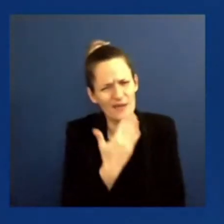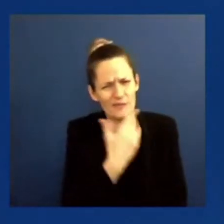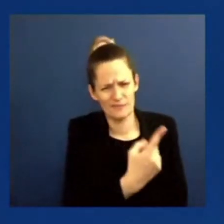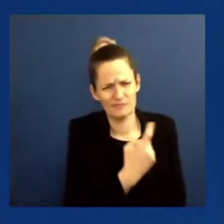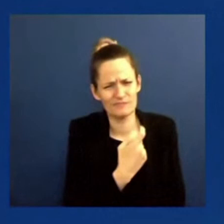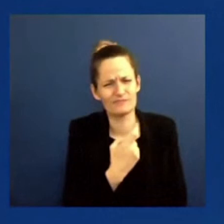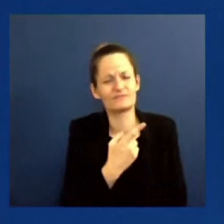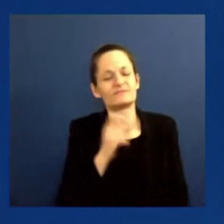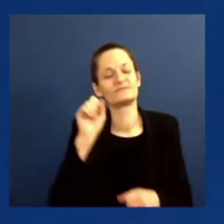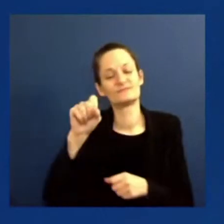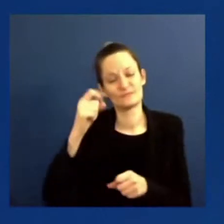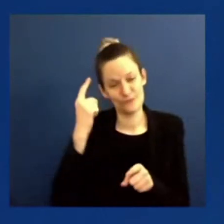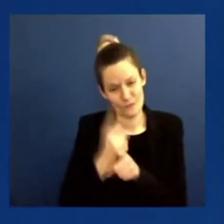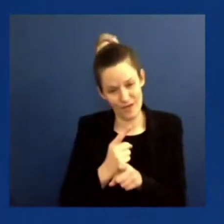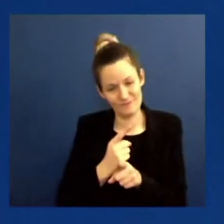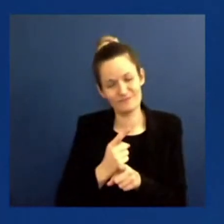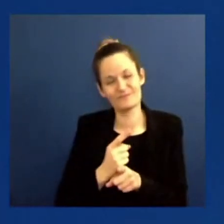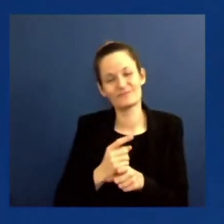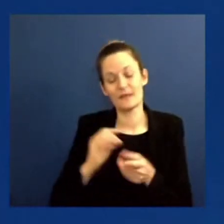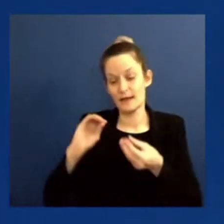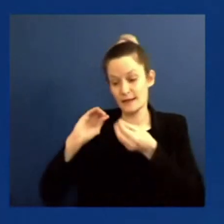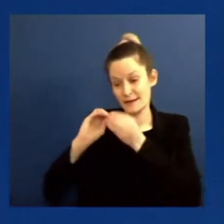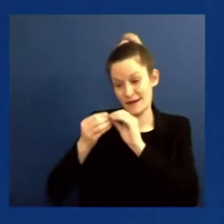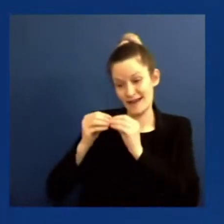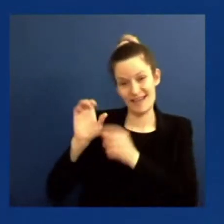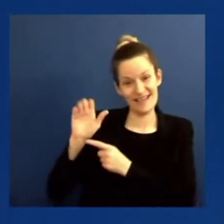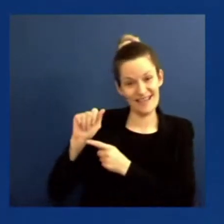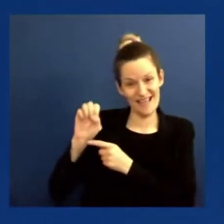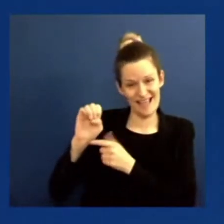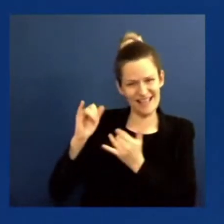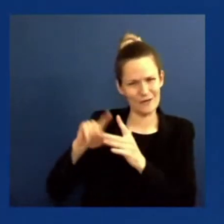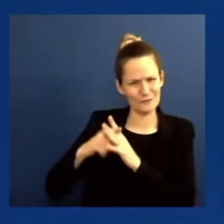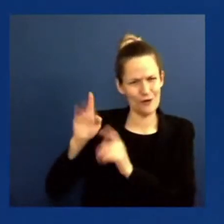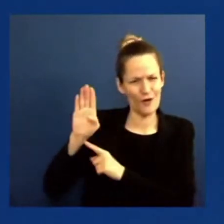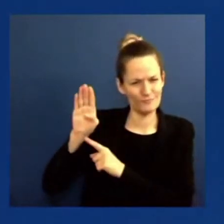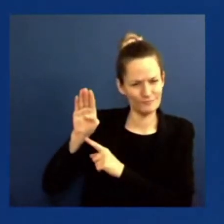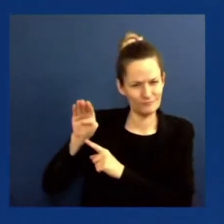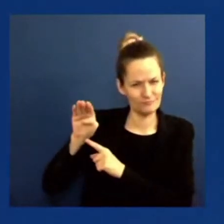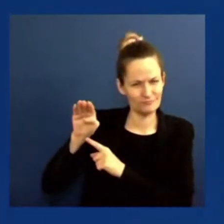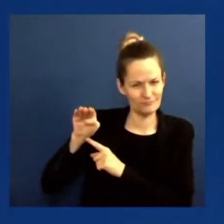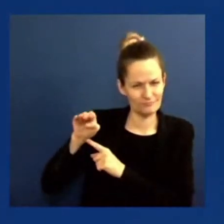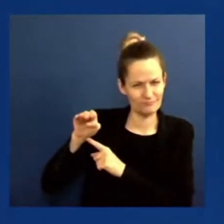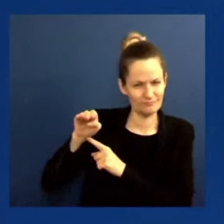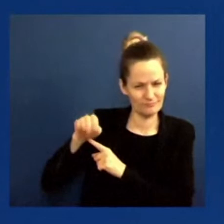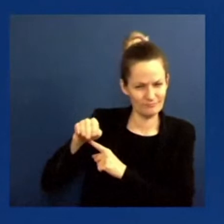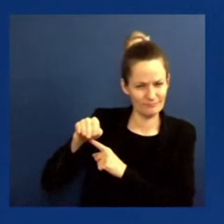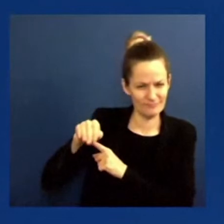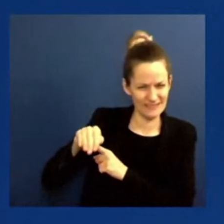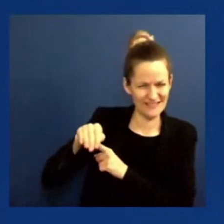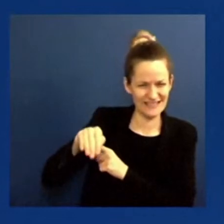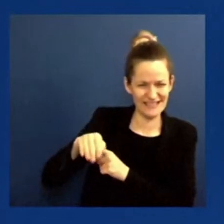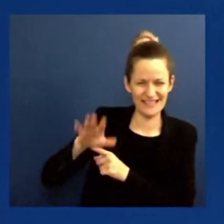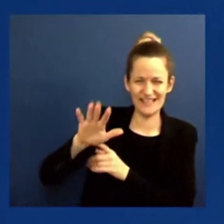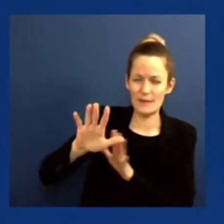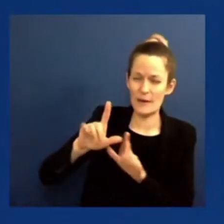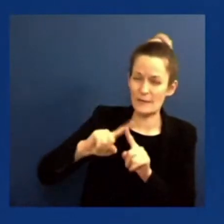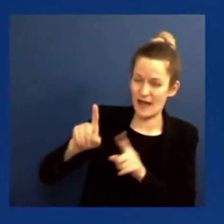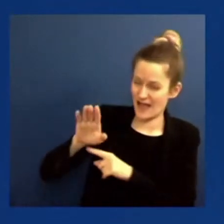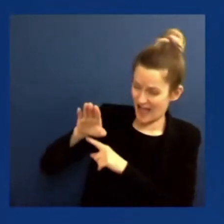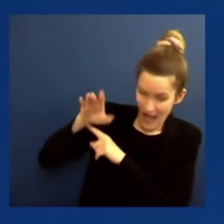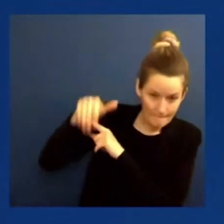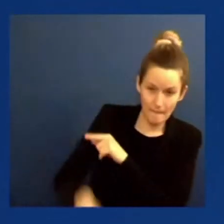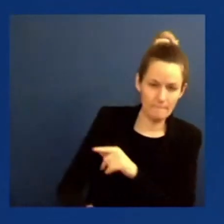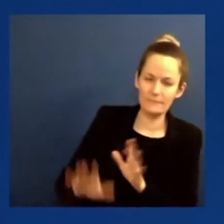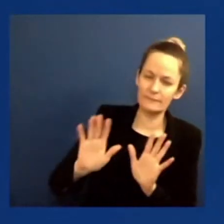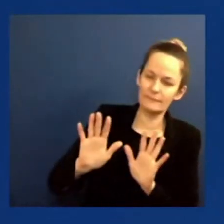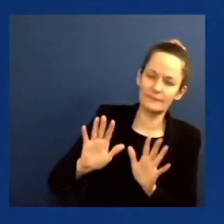just started to crest in some of these places and started to come down. We still are at extraordinarily high levels of disease in